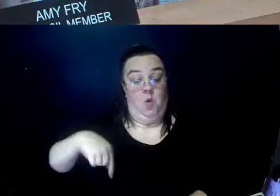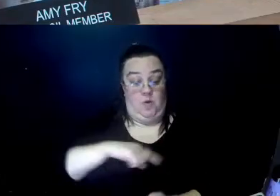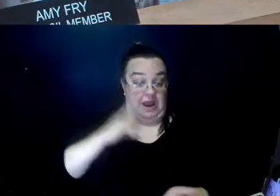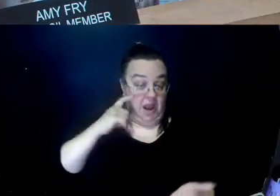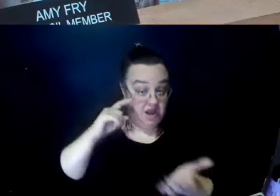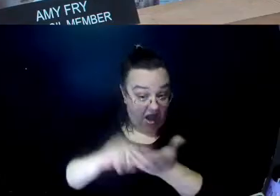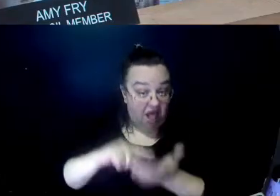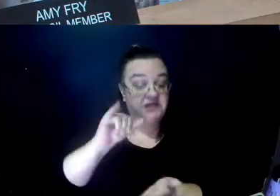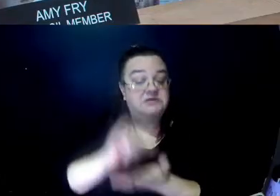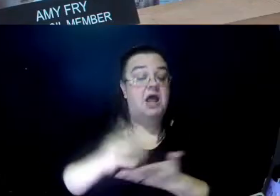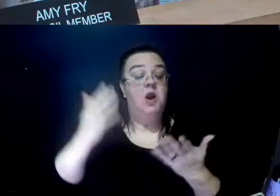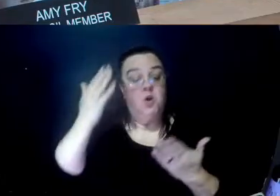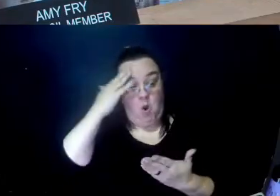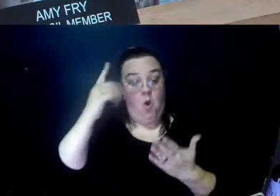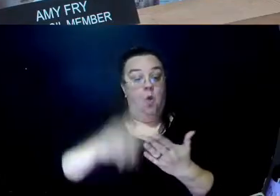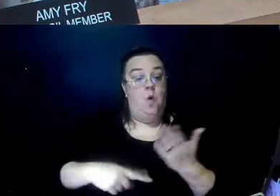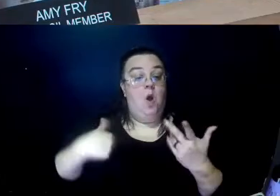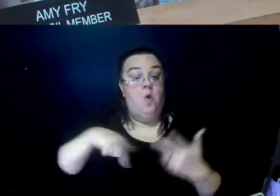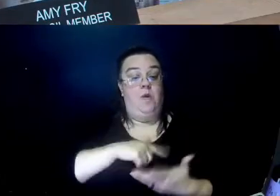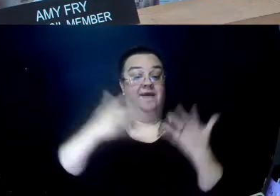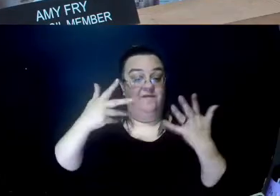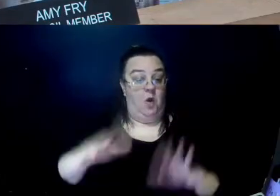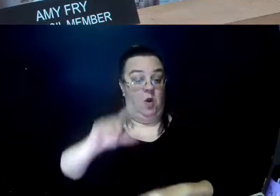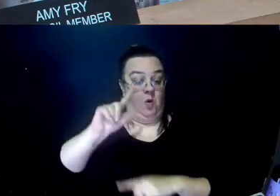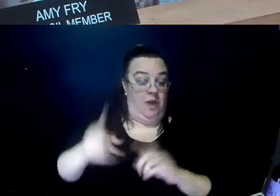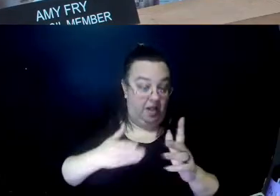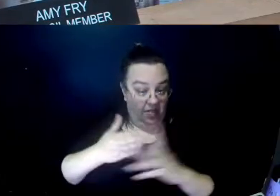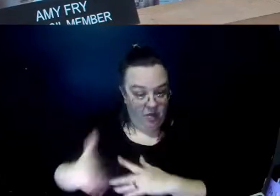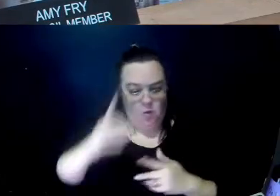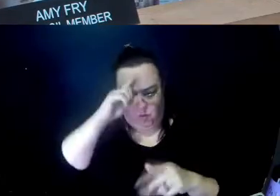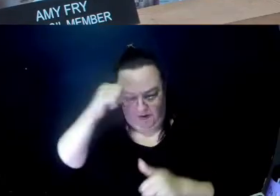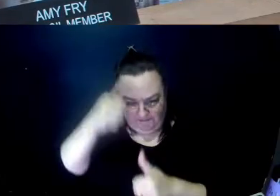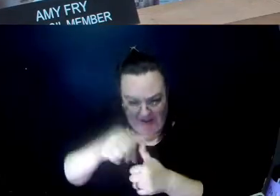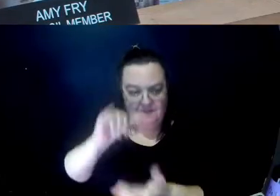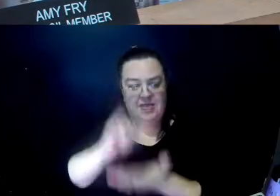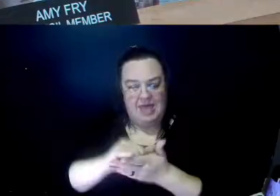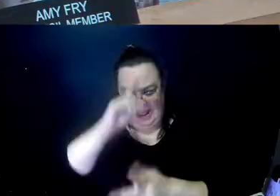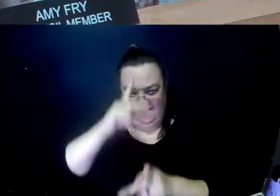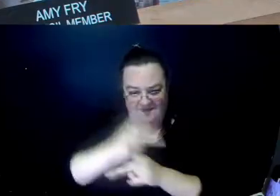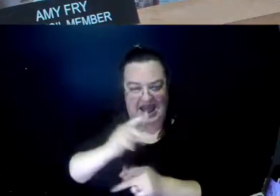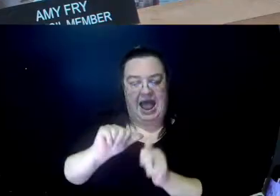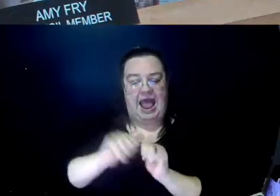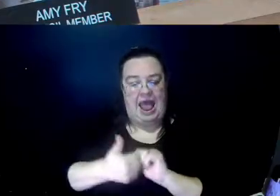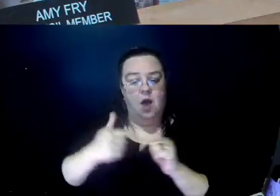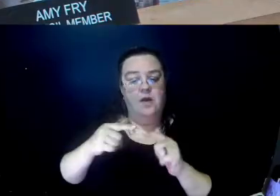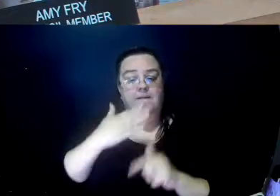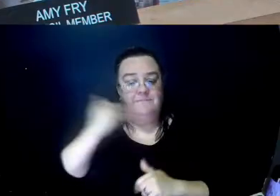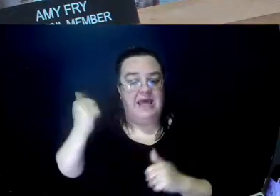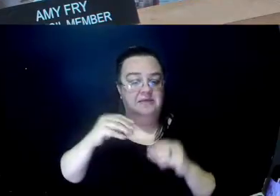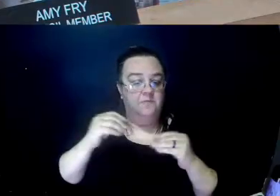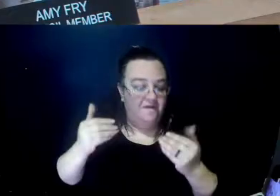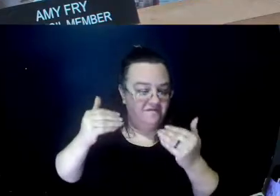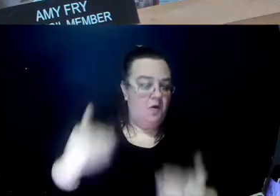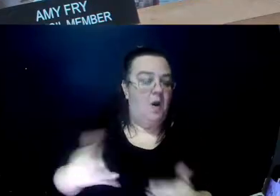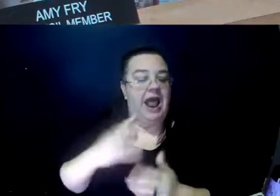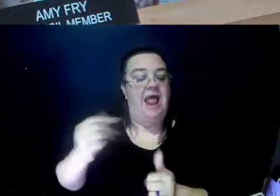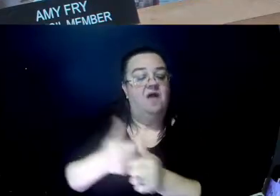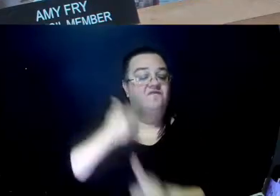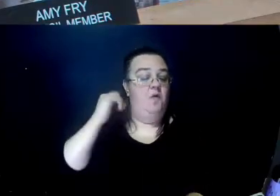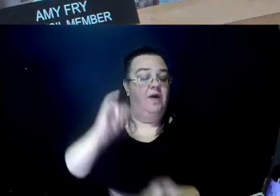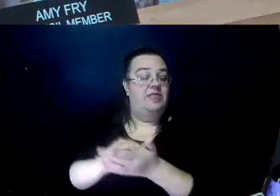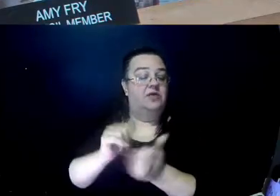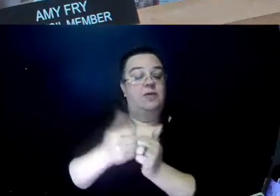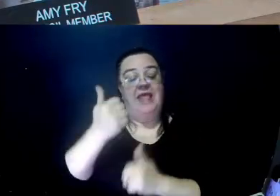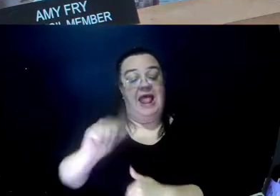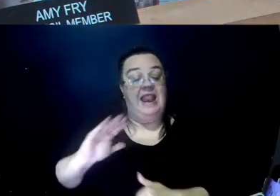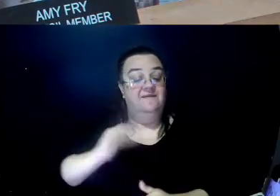through, we remember that, and then we figure out how to best move forward and to avoid this with any of our town advisory bodies. And then also